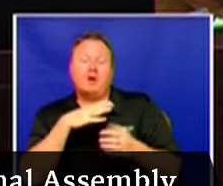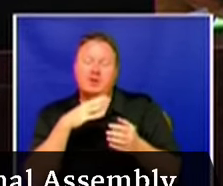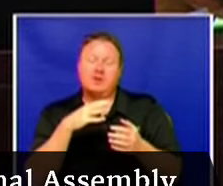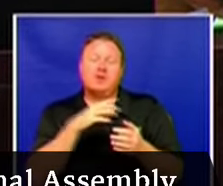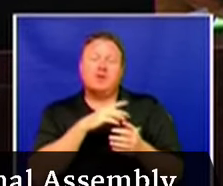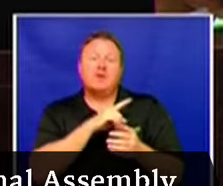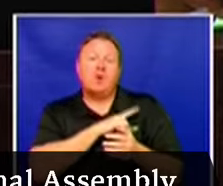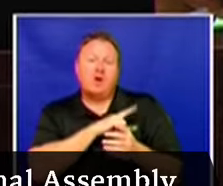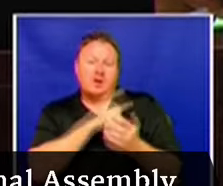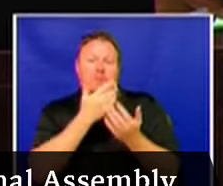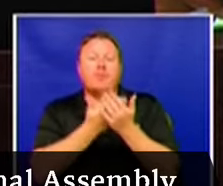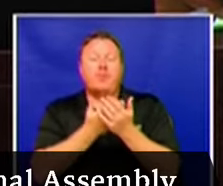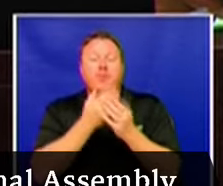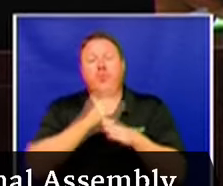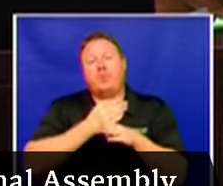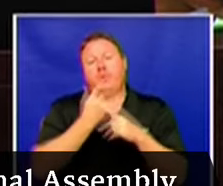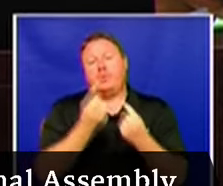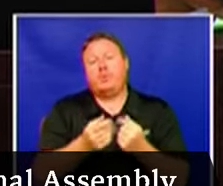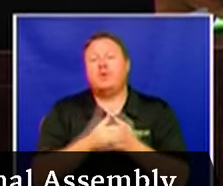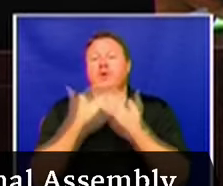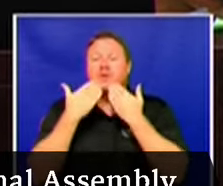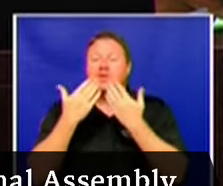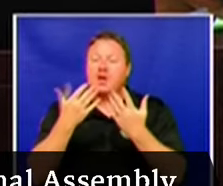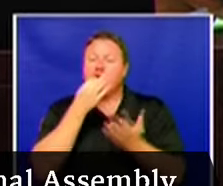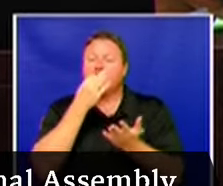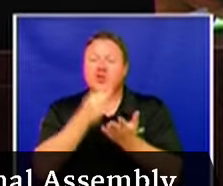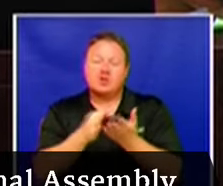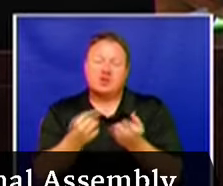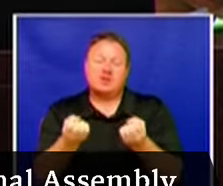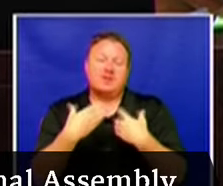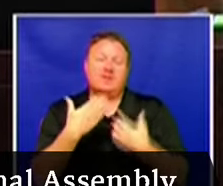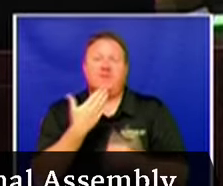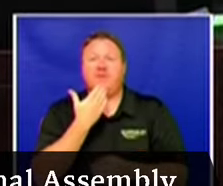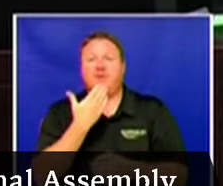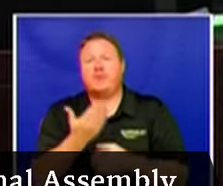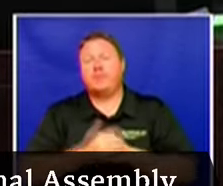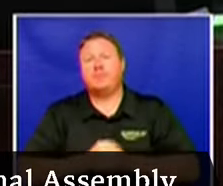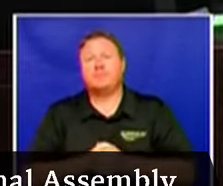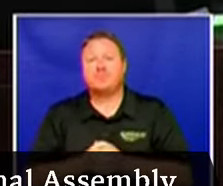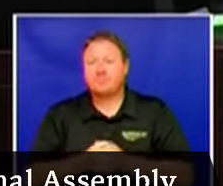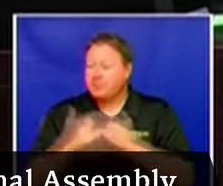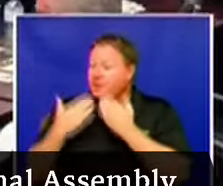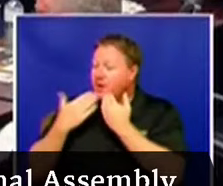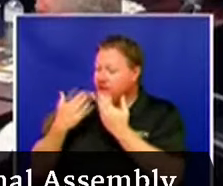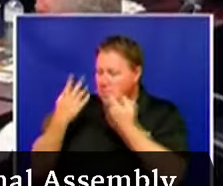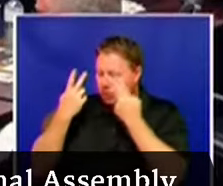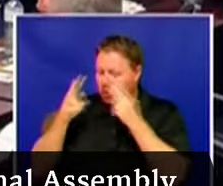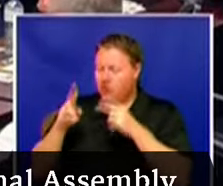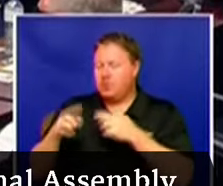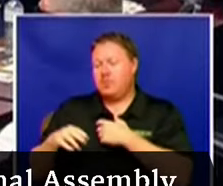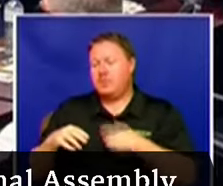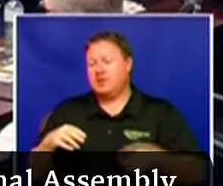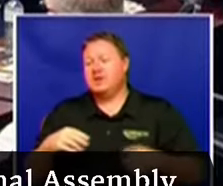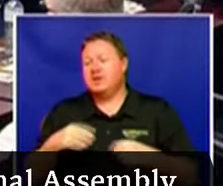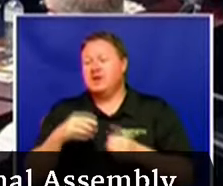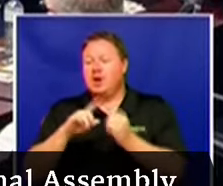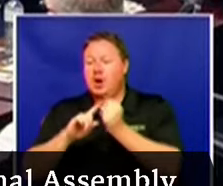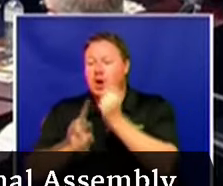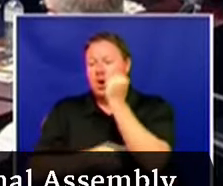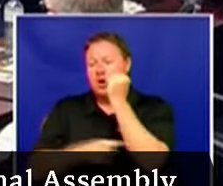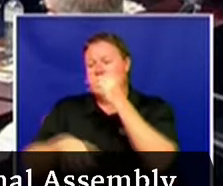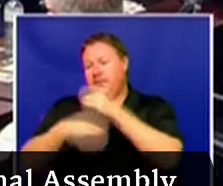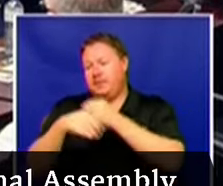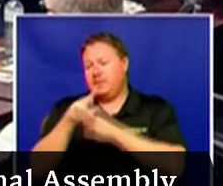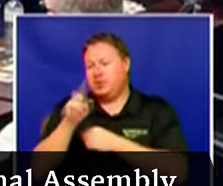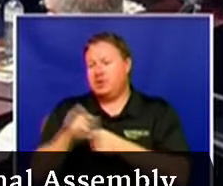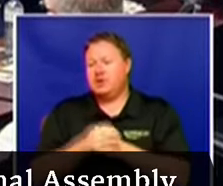again, thank you very much for that suggestion as well. Thank you very much. Thank you, Honorable President. The last supplementary question will be